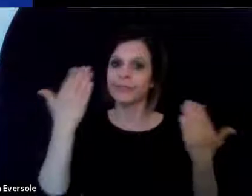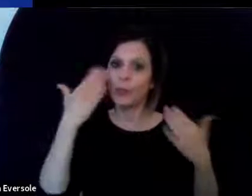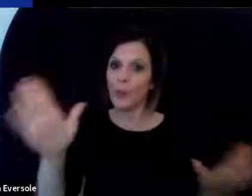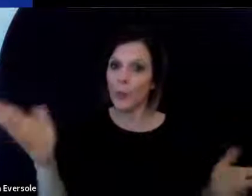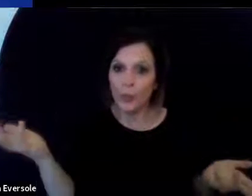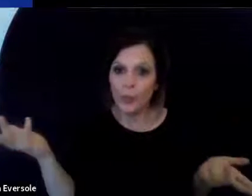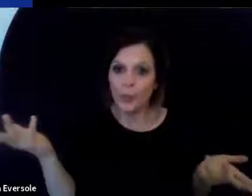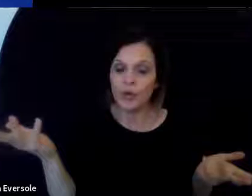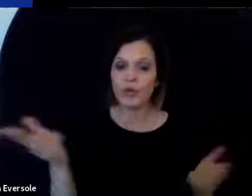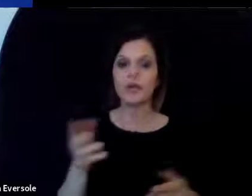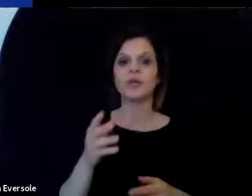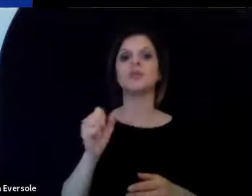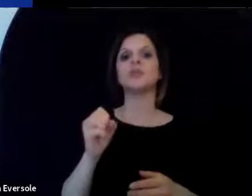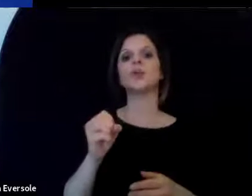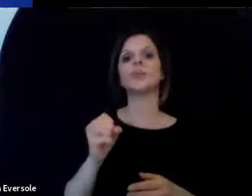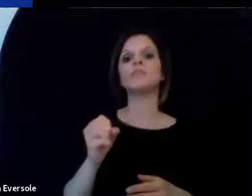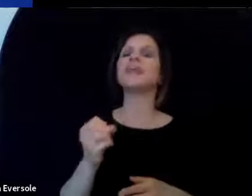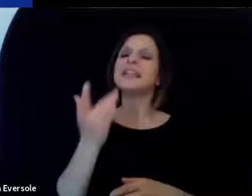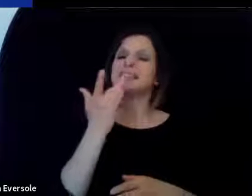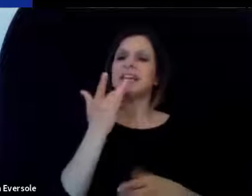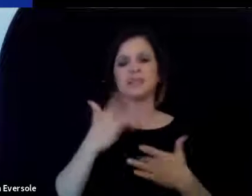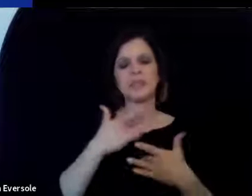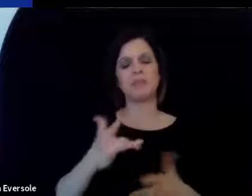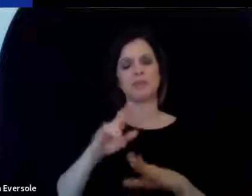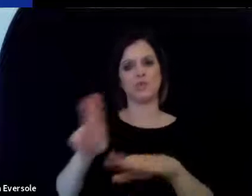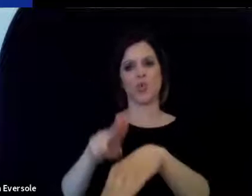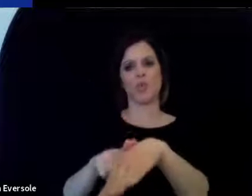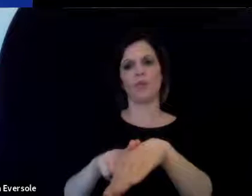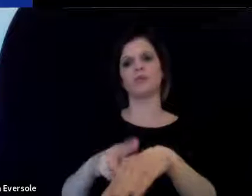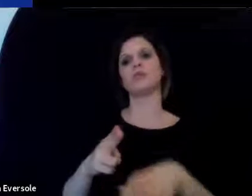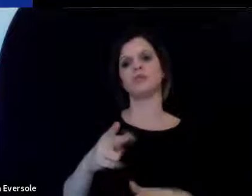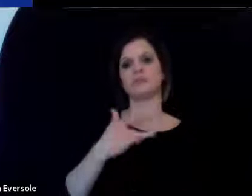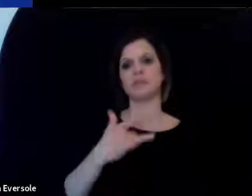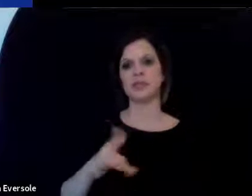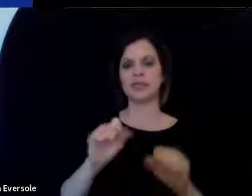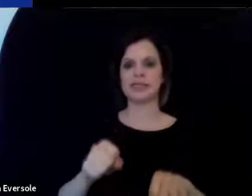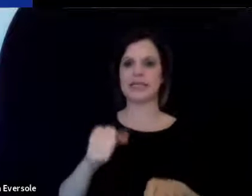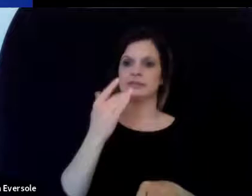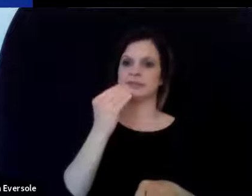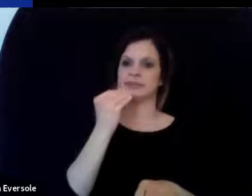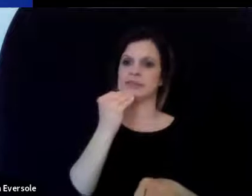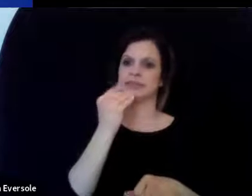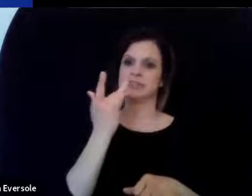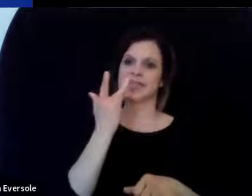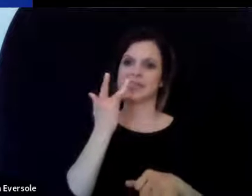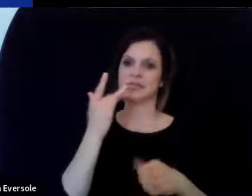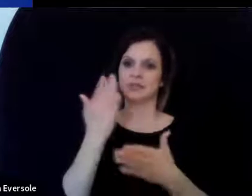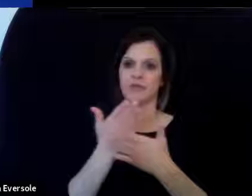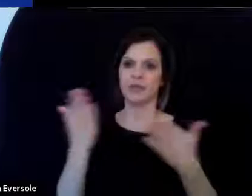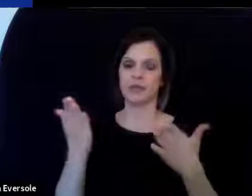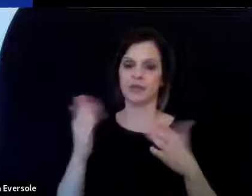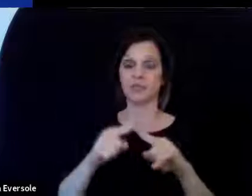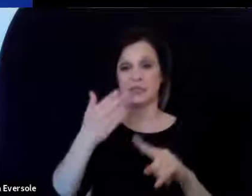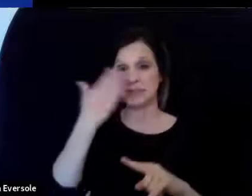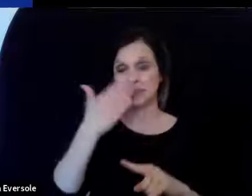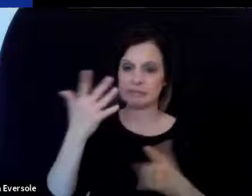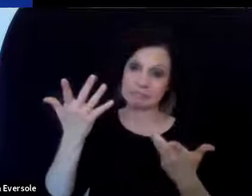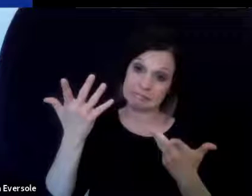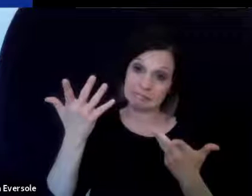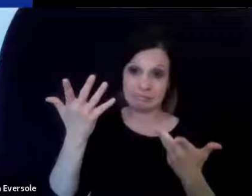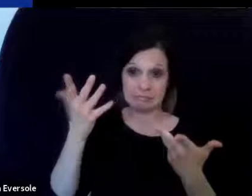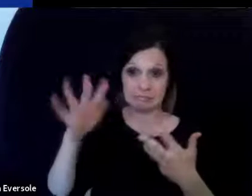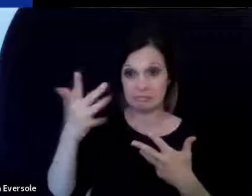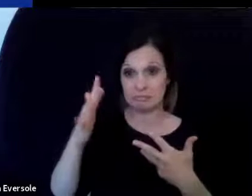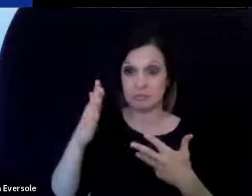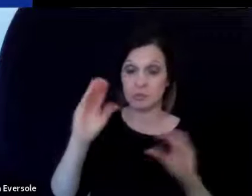for kiddos. And I also want to make sure that people can take note of the fact that on the slide, we've demarcated